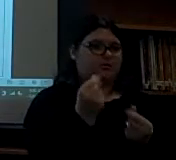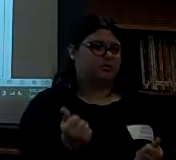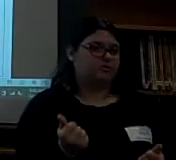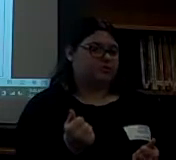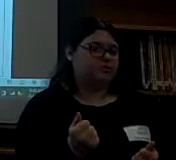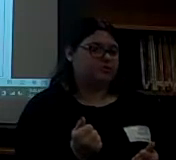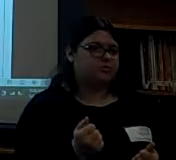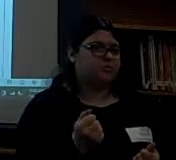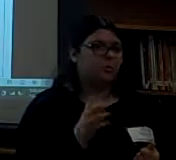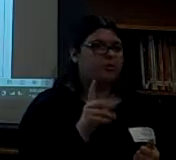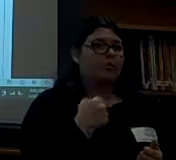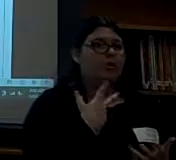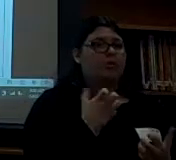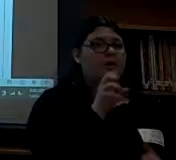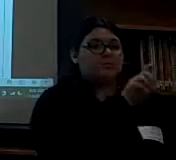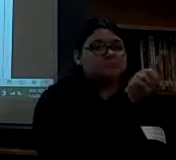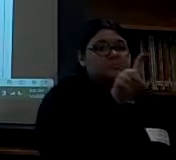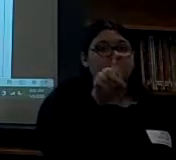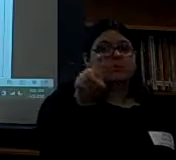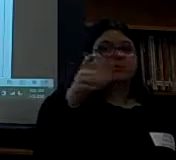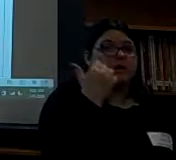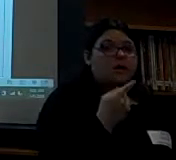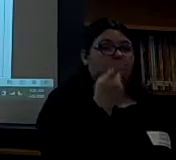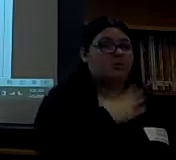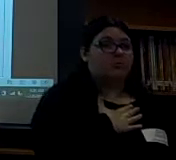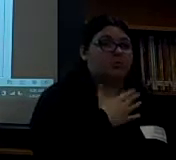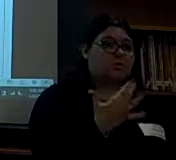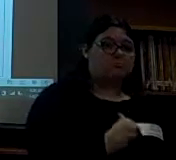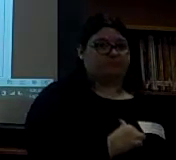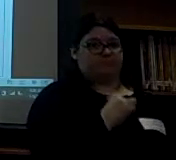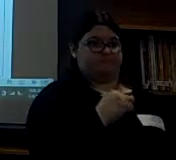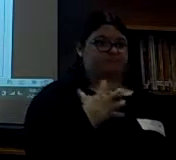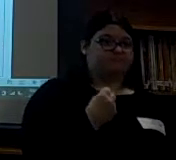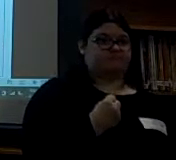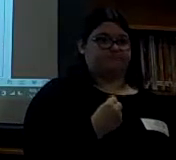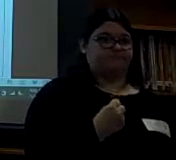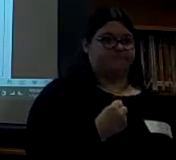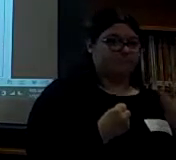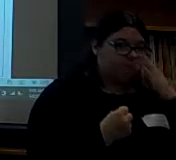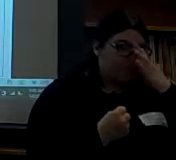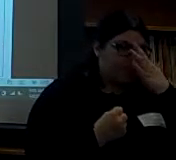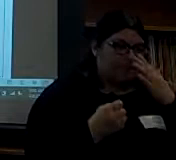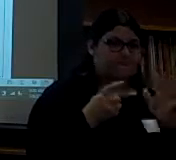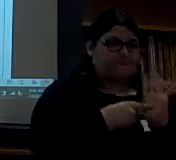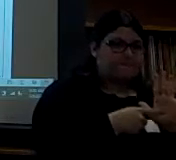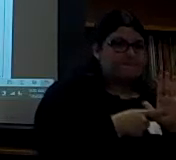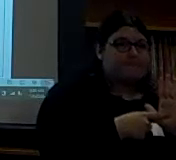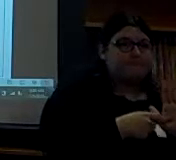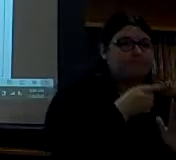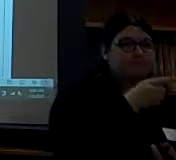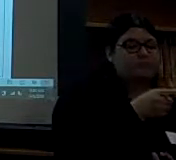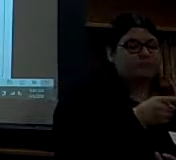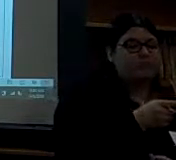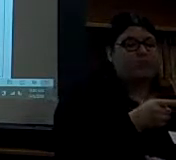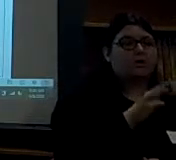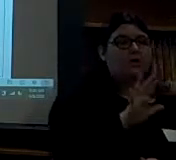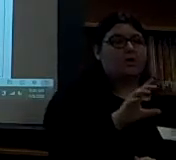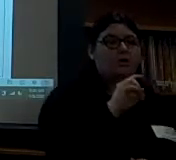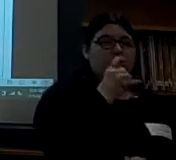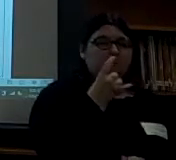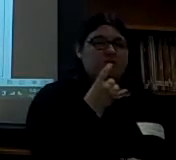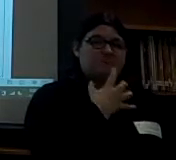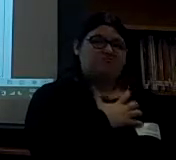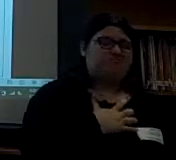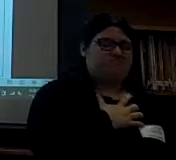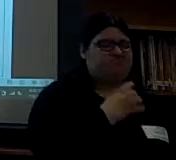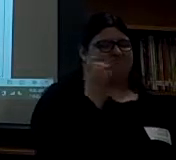solutions here, but I do want to ask, is anyone willing to be brave enough to give an example maybe of when you or your child were in yuck, such strong yuck,